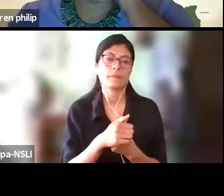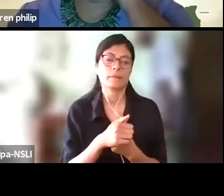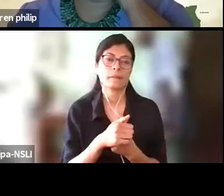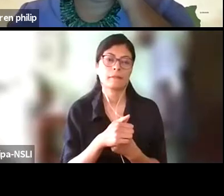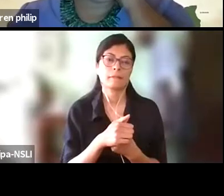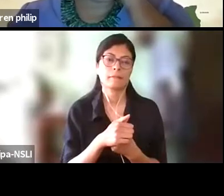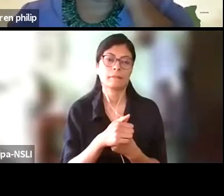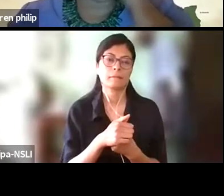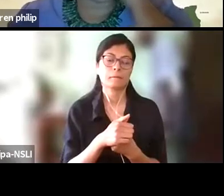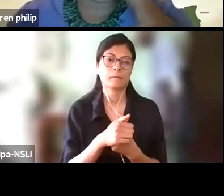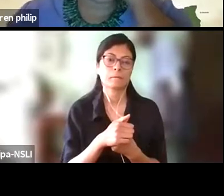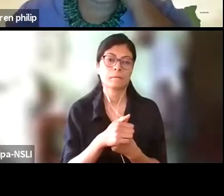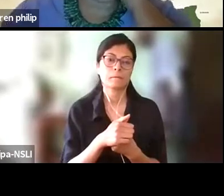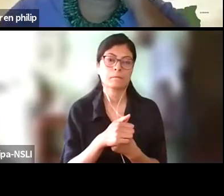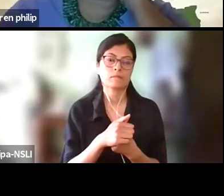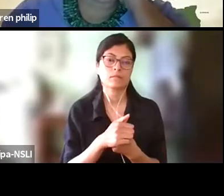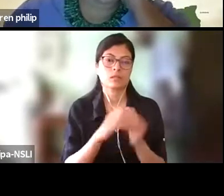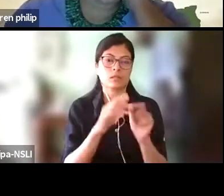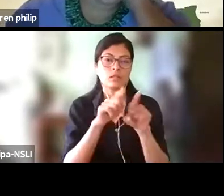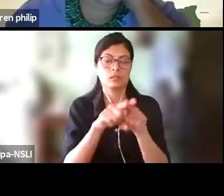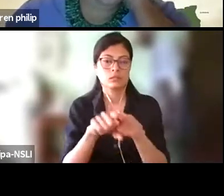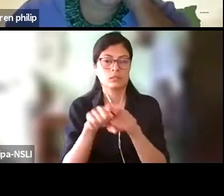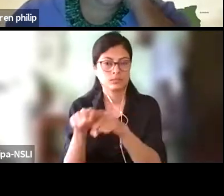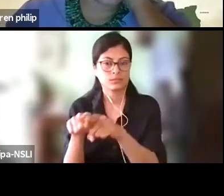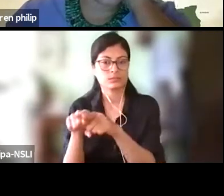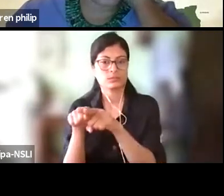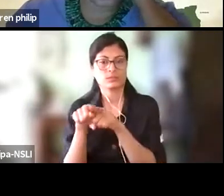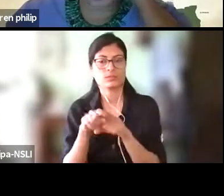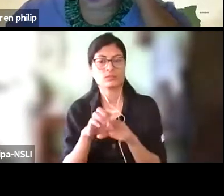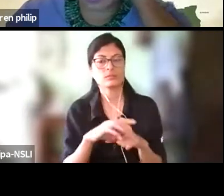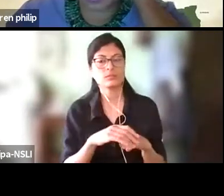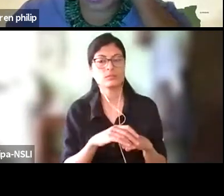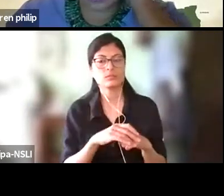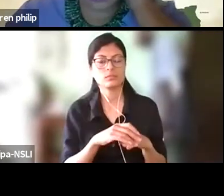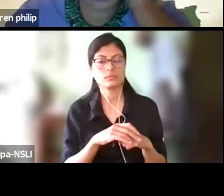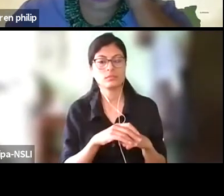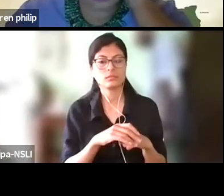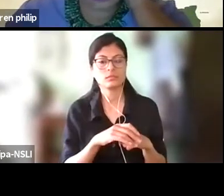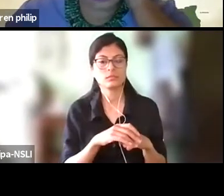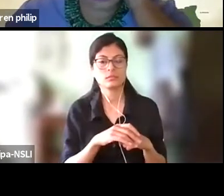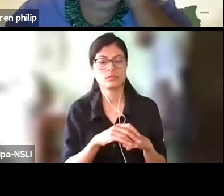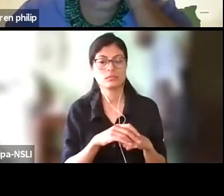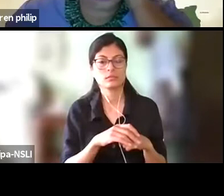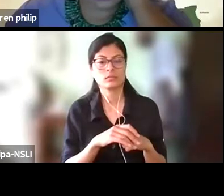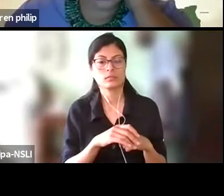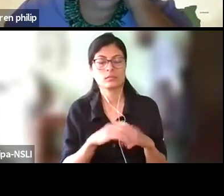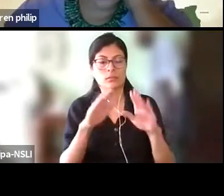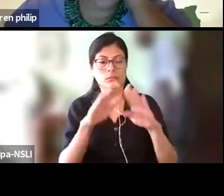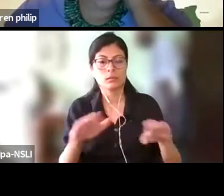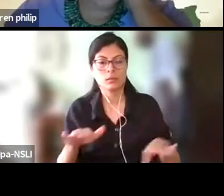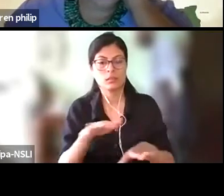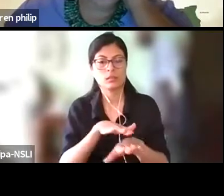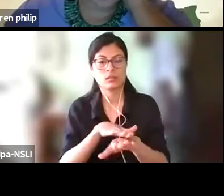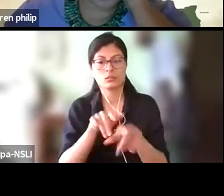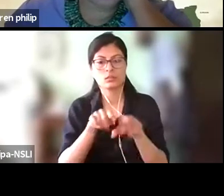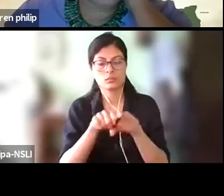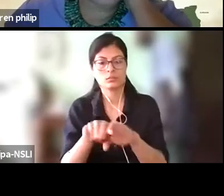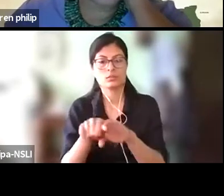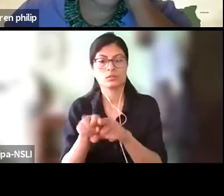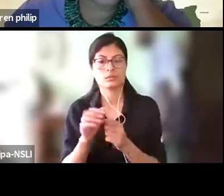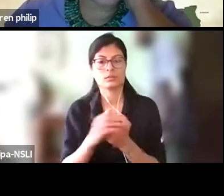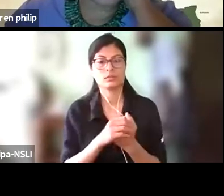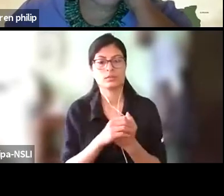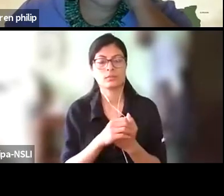And also the children, they don't have enough clothes. They are going here and there without any clothes,